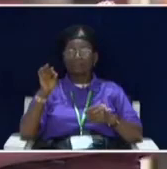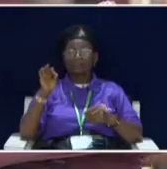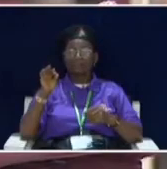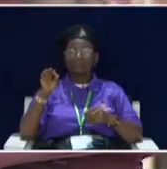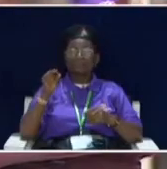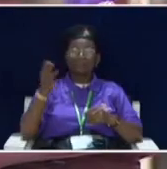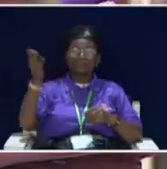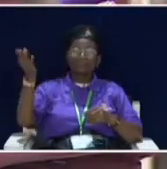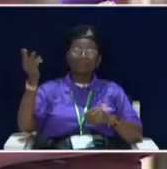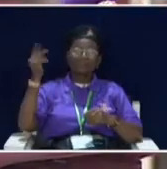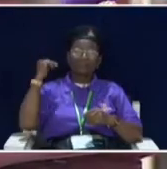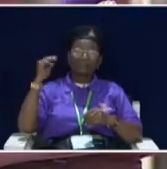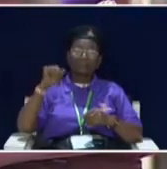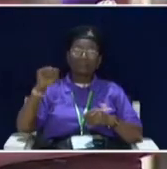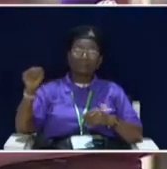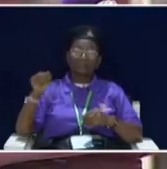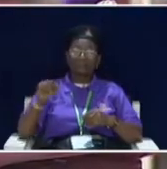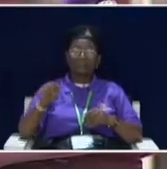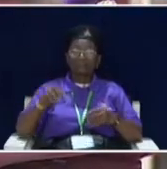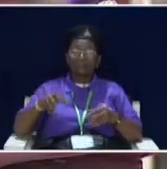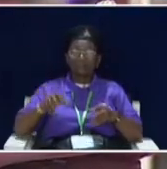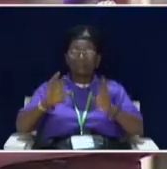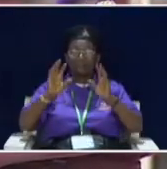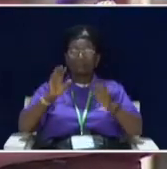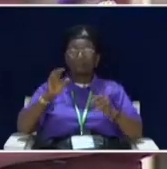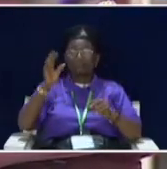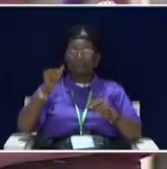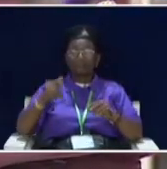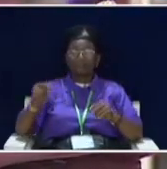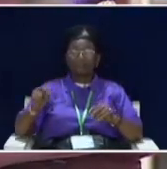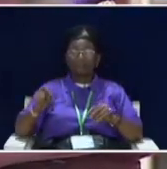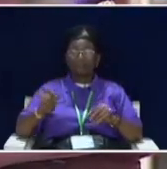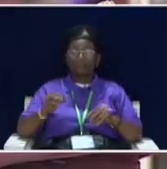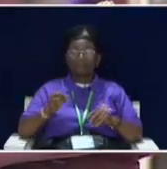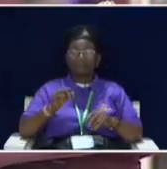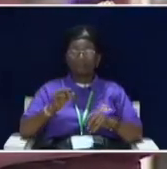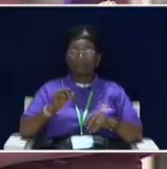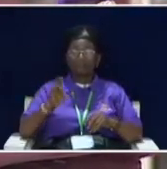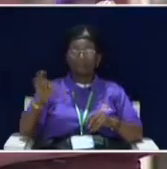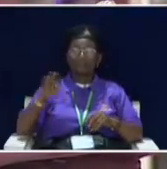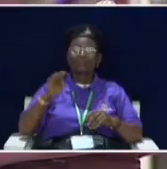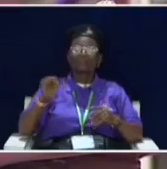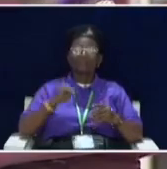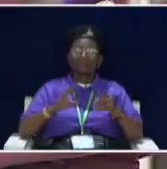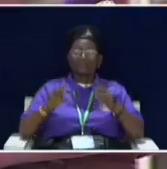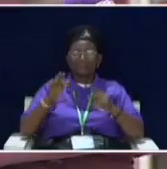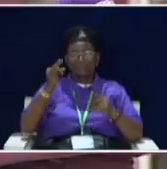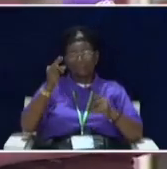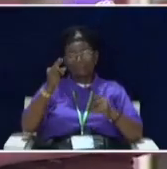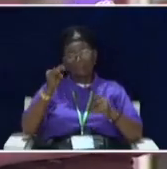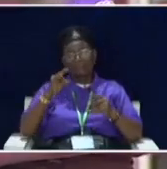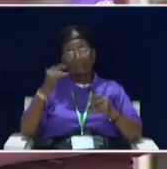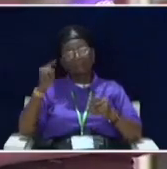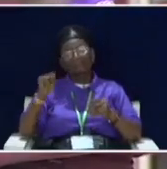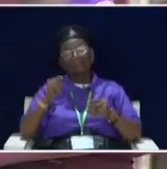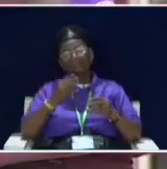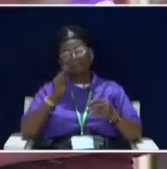was a crowd by the pool of Bethesda. Opo lopo eniyan ni beli eti odo Bethesda.